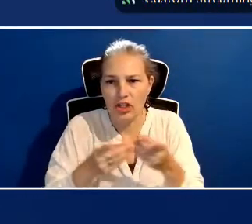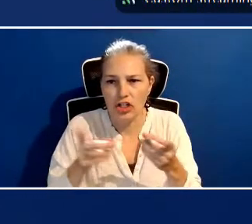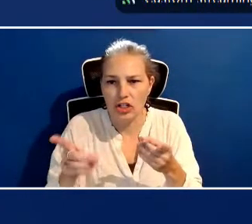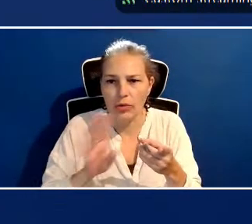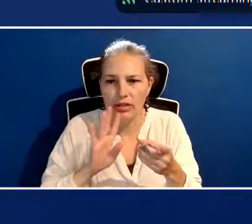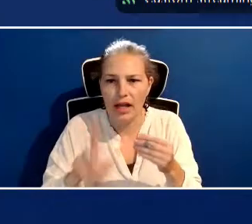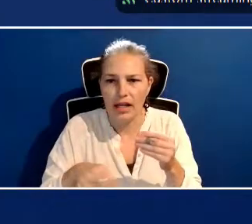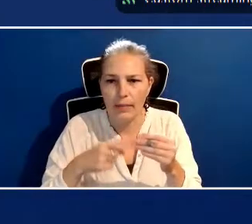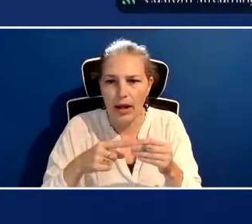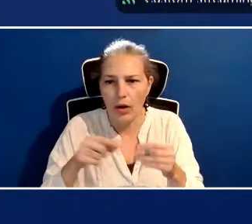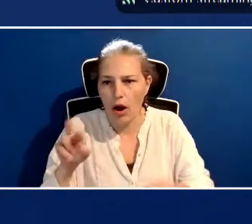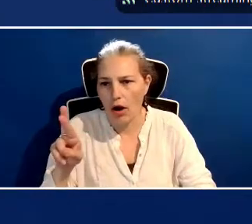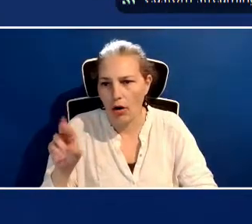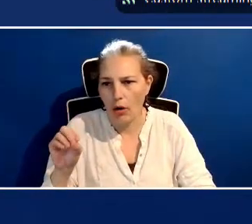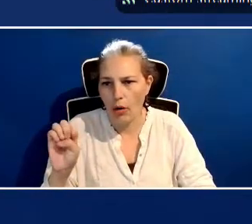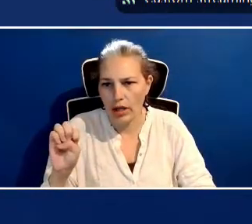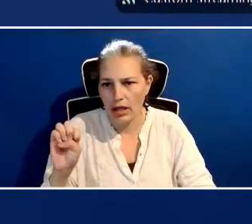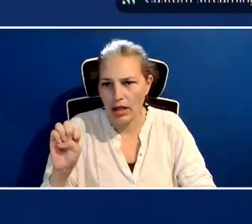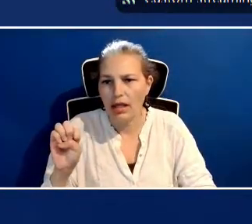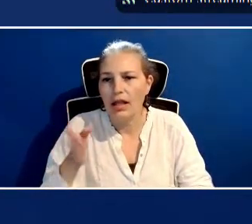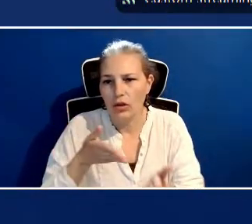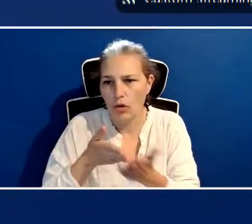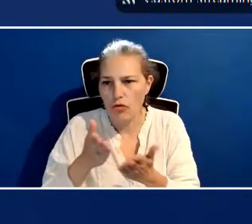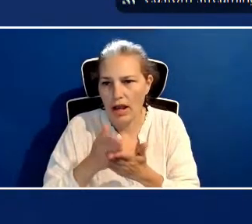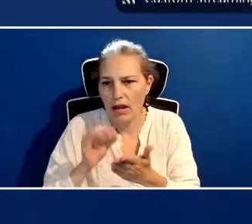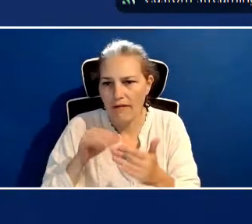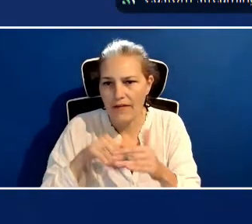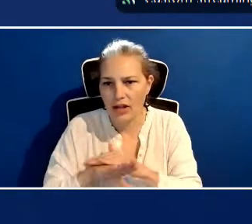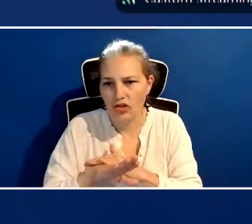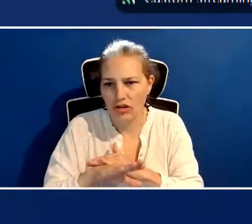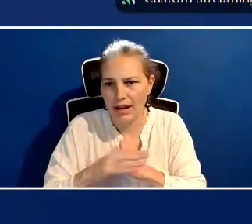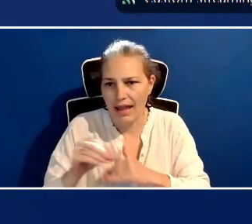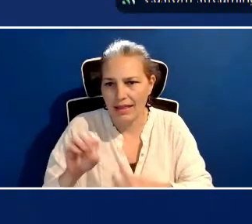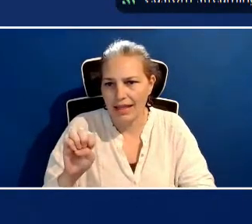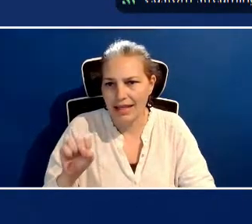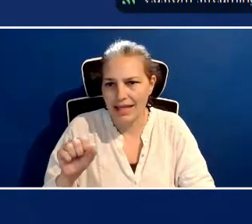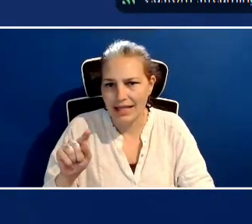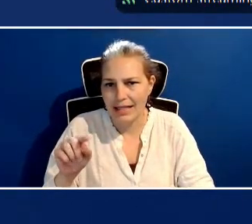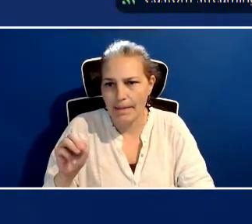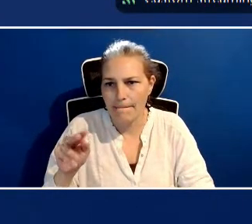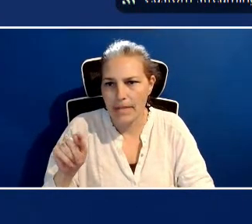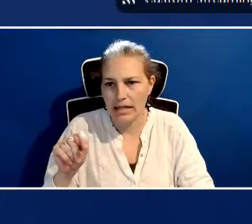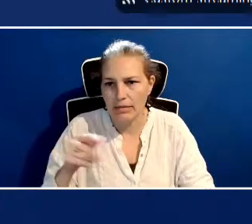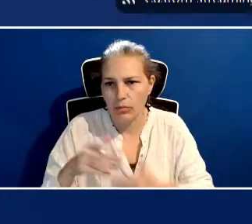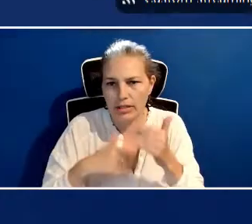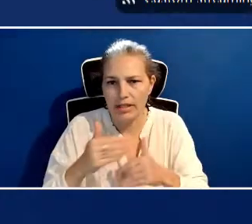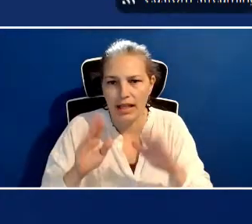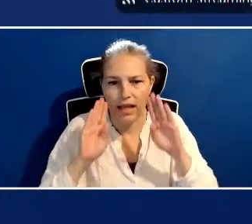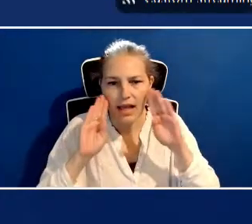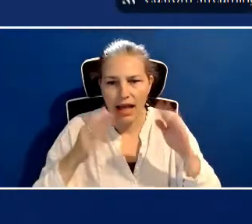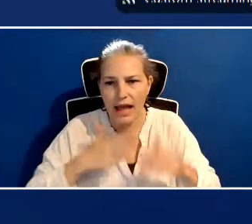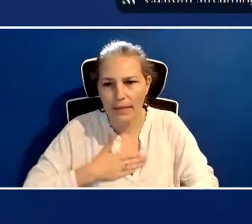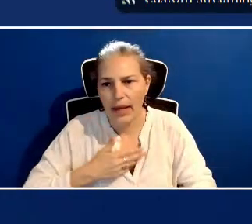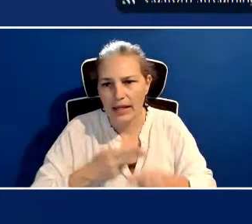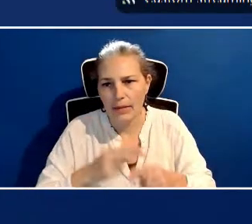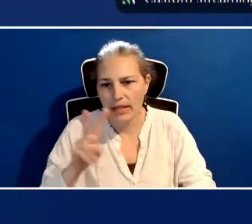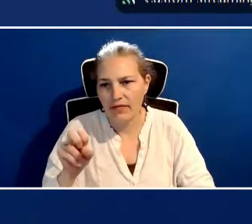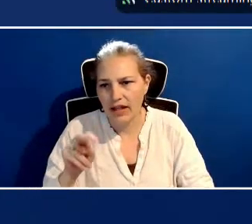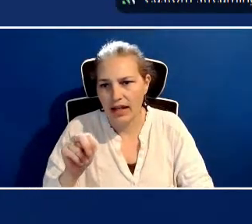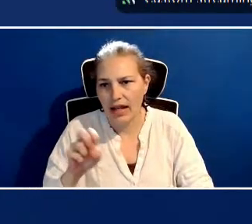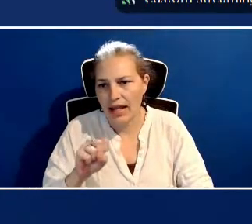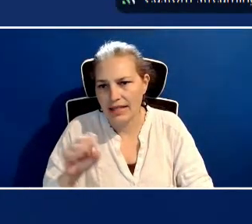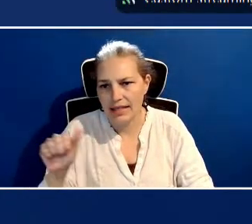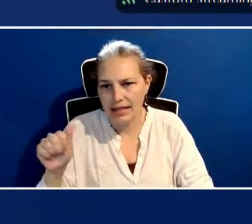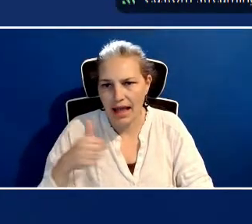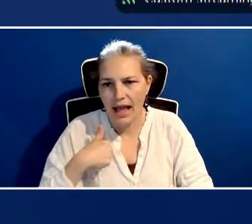of entry and easement process. Thank you, Dave. Hi, my name is Vanessa Cardenas, and as